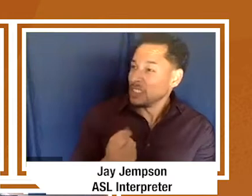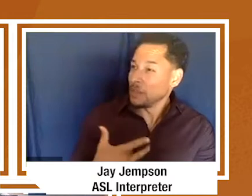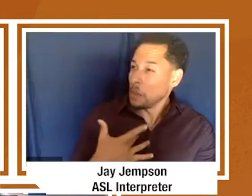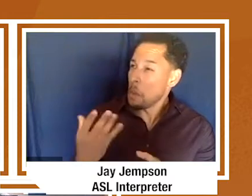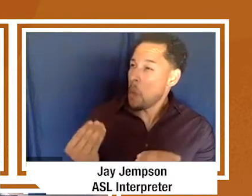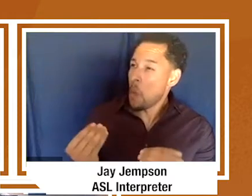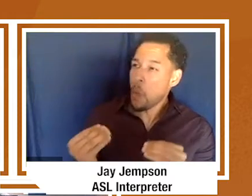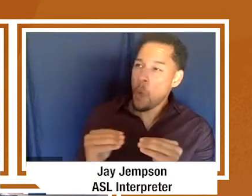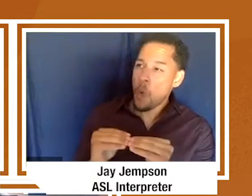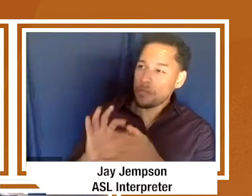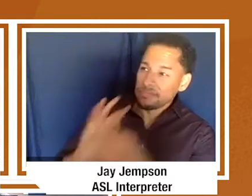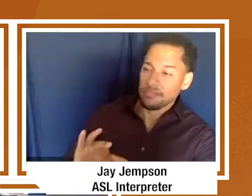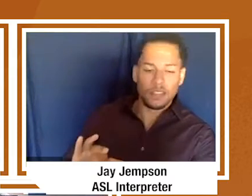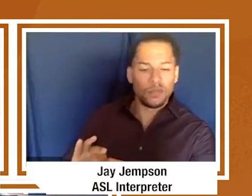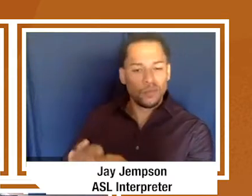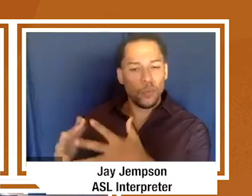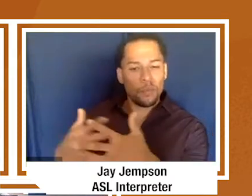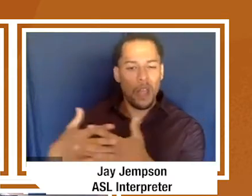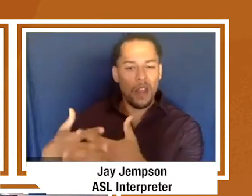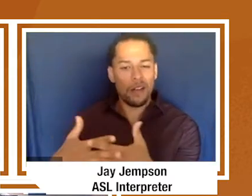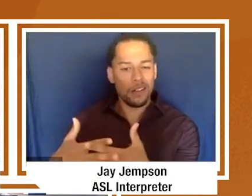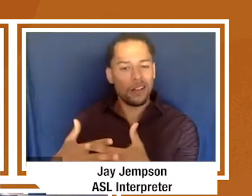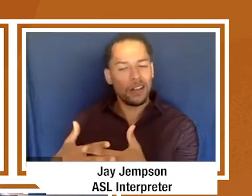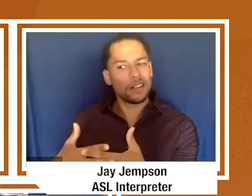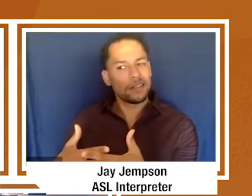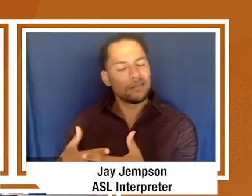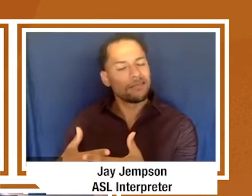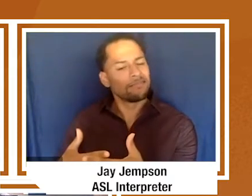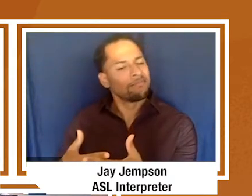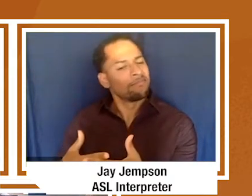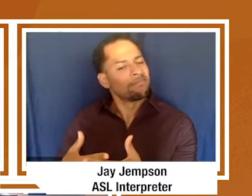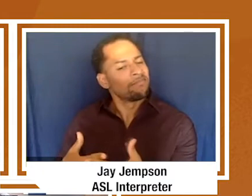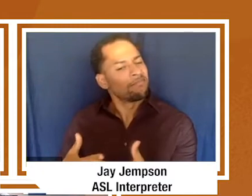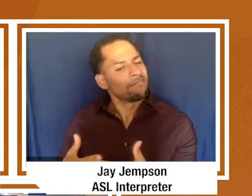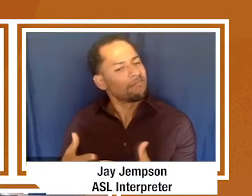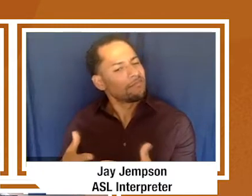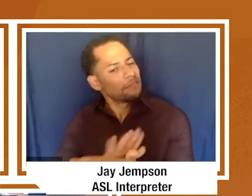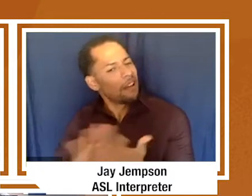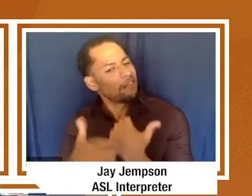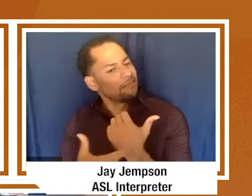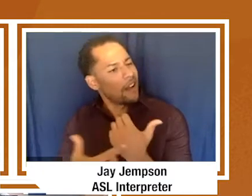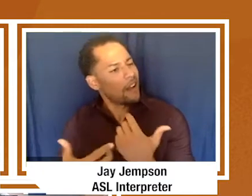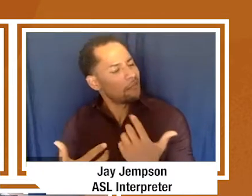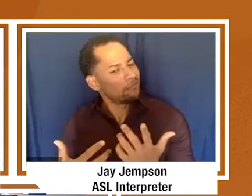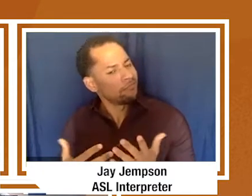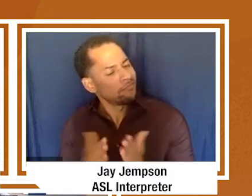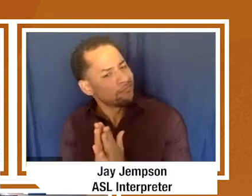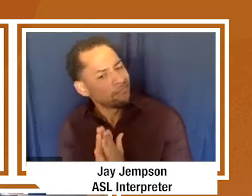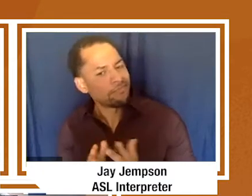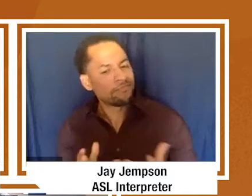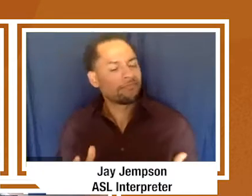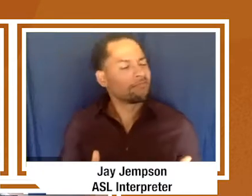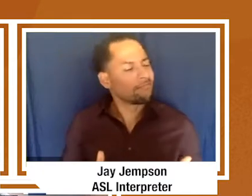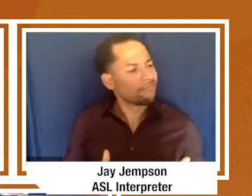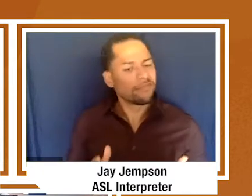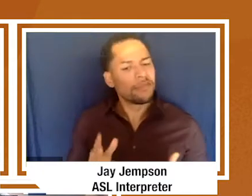years. And it's a very exciting time to be here for that. I guess what I want to say is, because I've